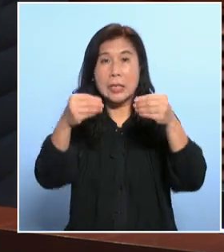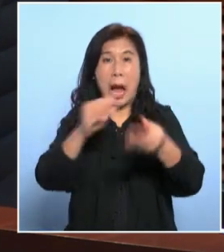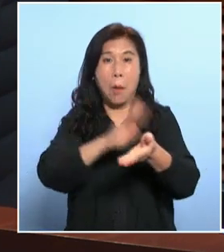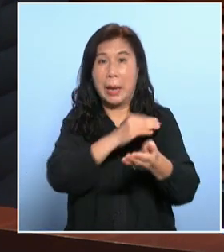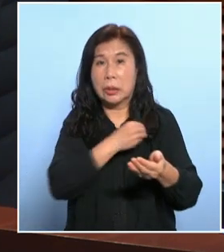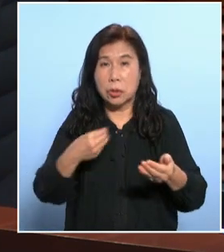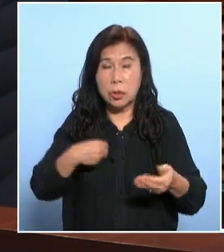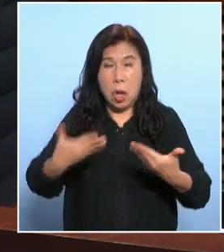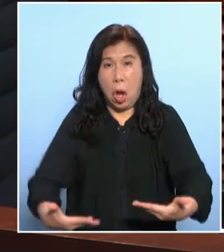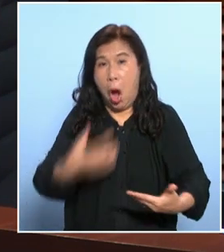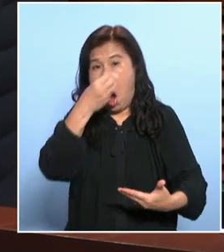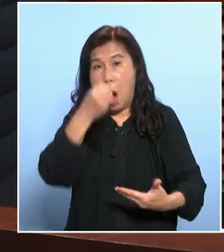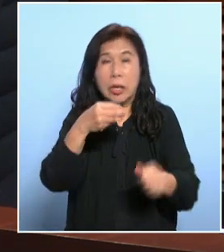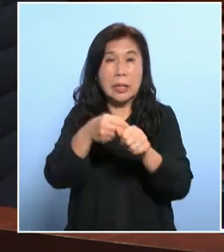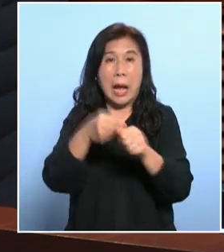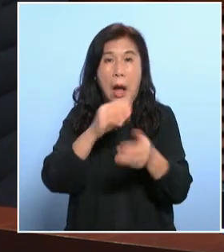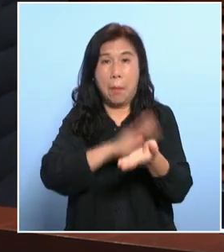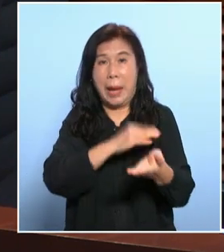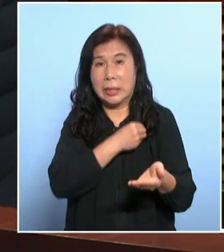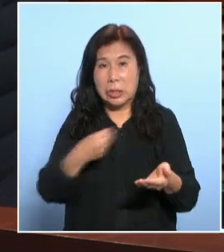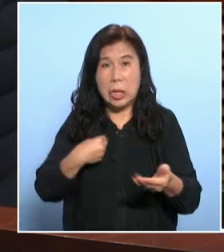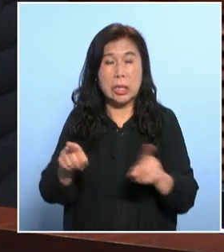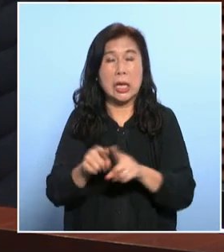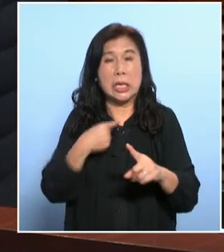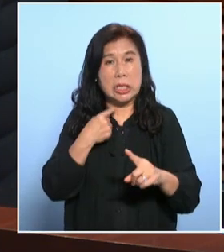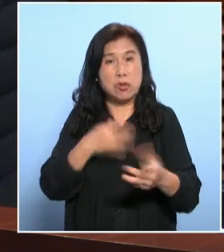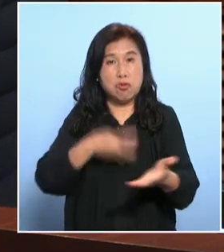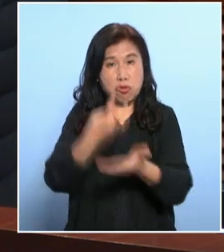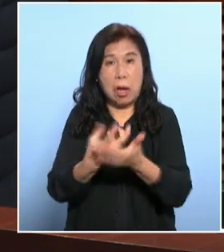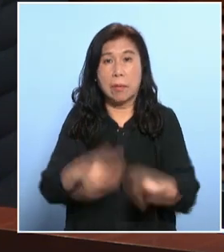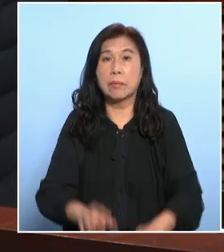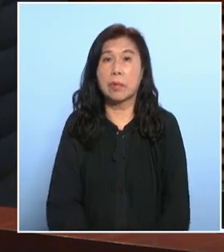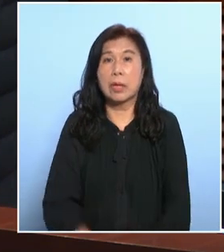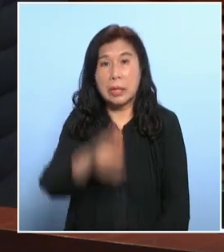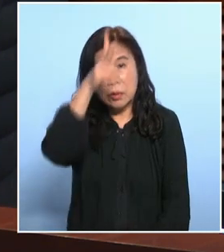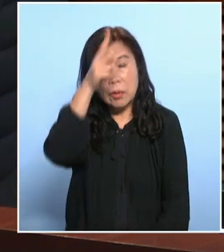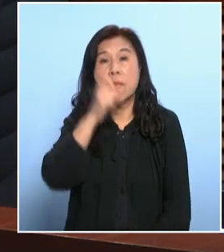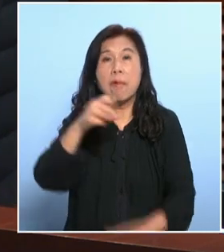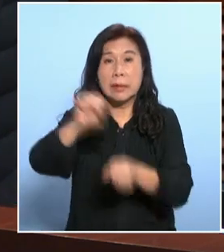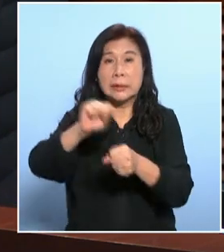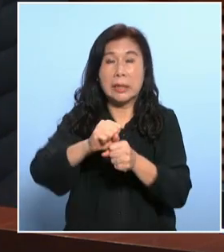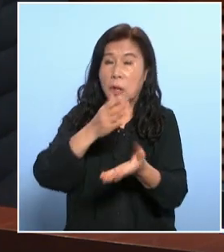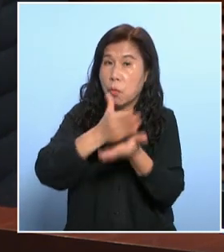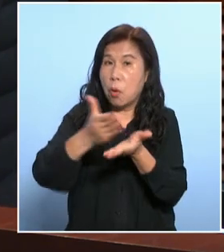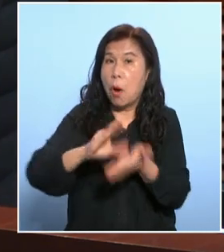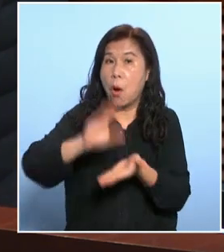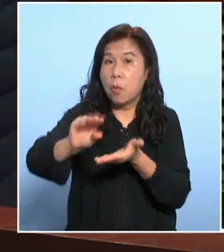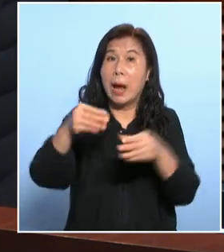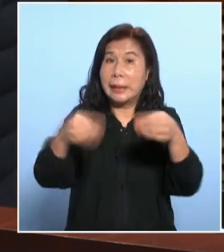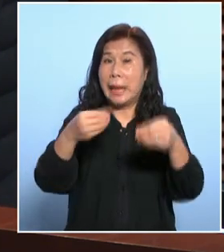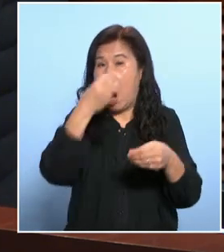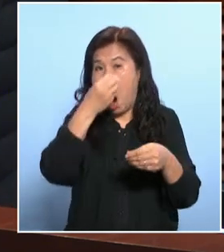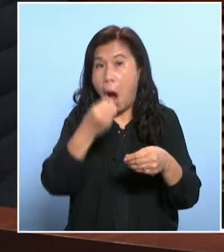We are importing more doctors to Hong Kong who are not locally trained, and the